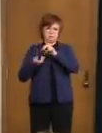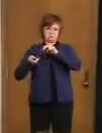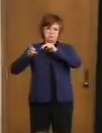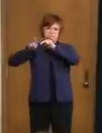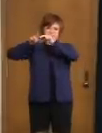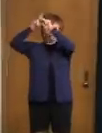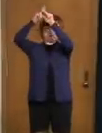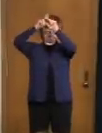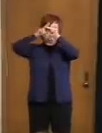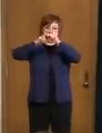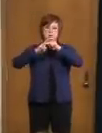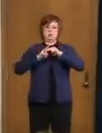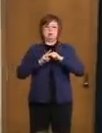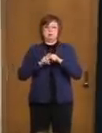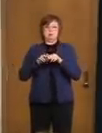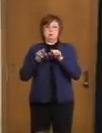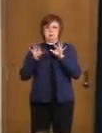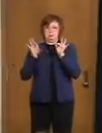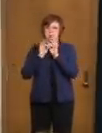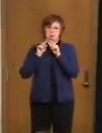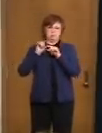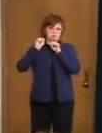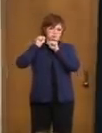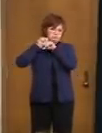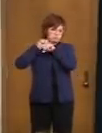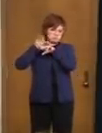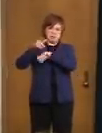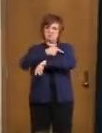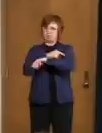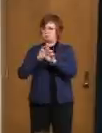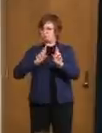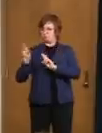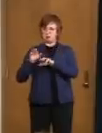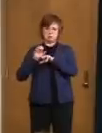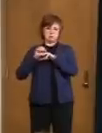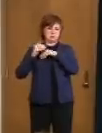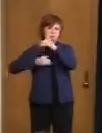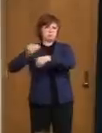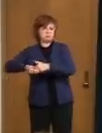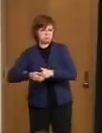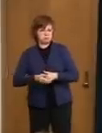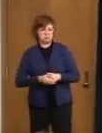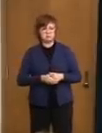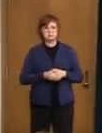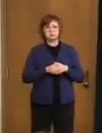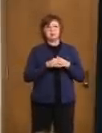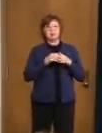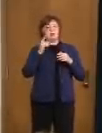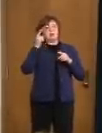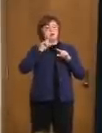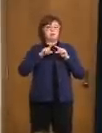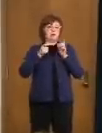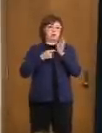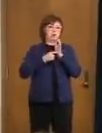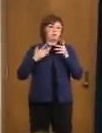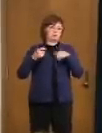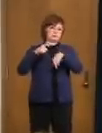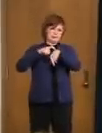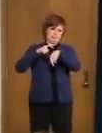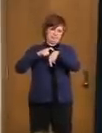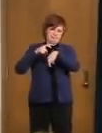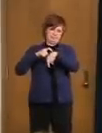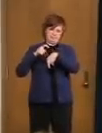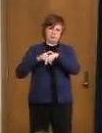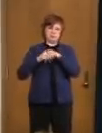However, vaccinating in many of our rural and remote northern areas is just by its nature going to take slightly longer than vaccinating in many of our more